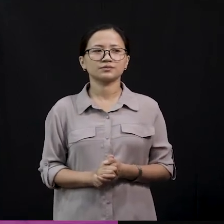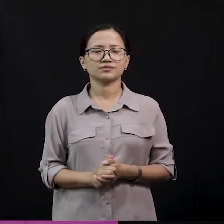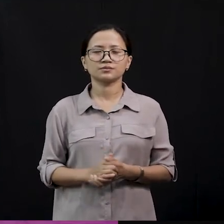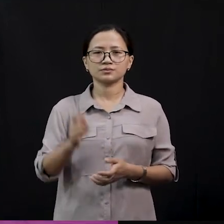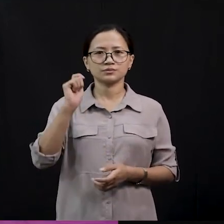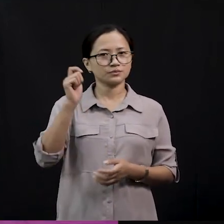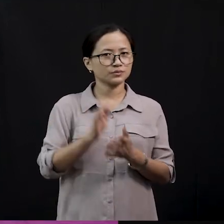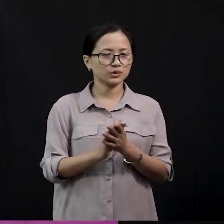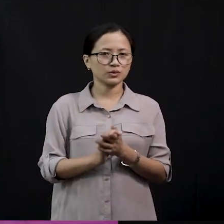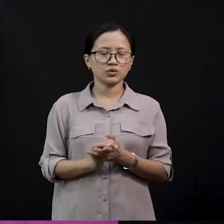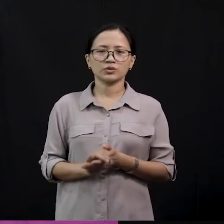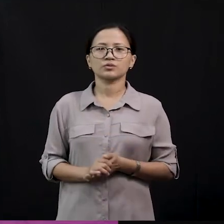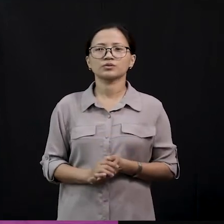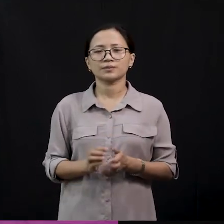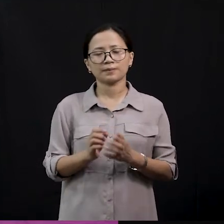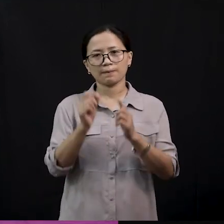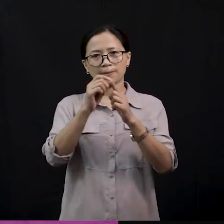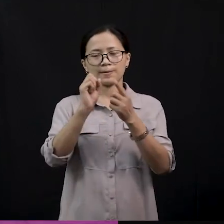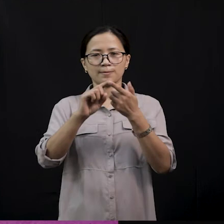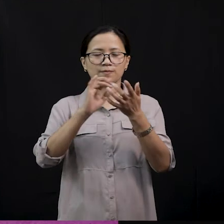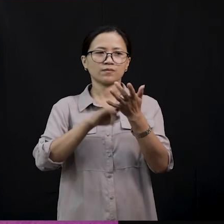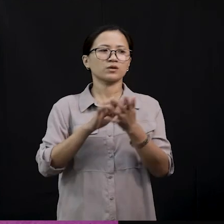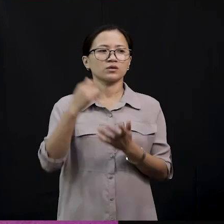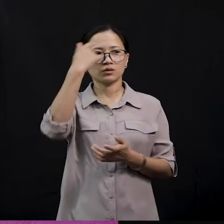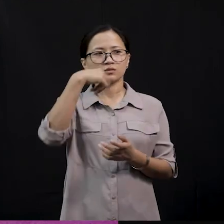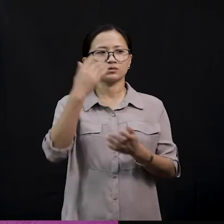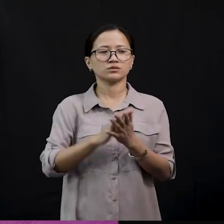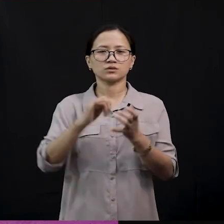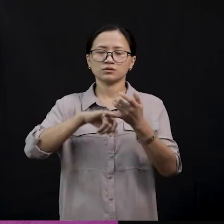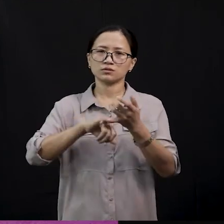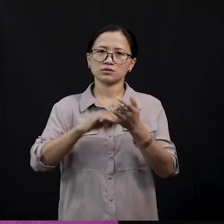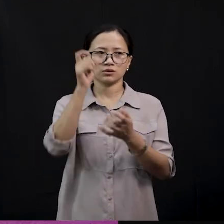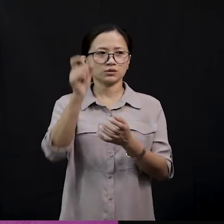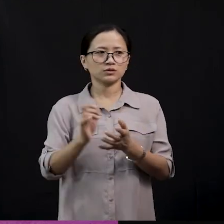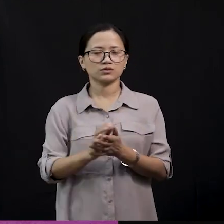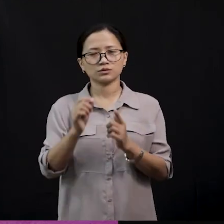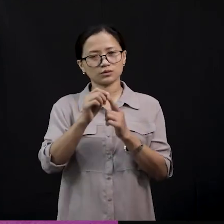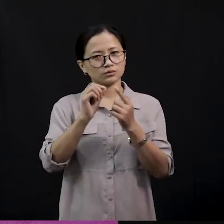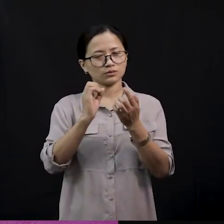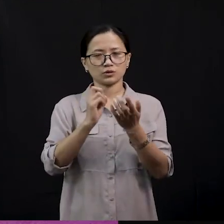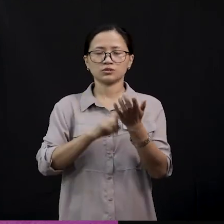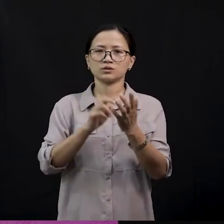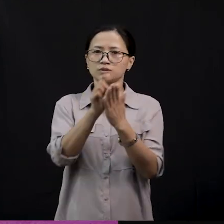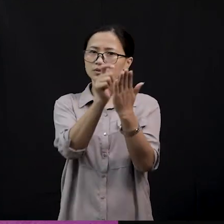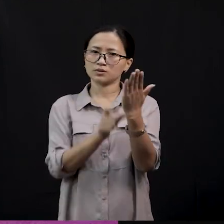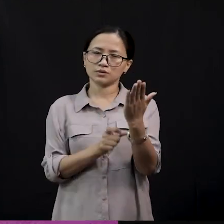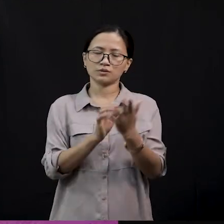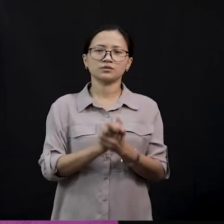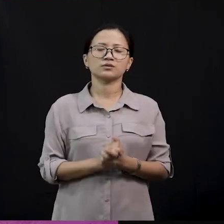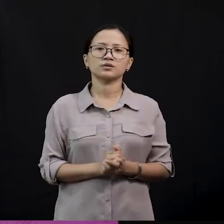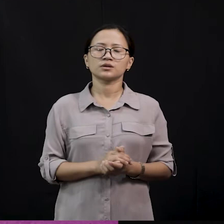Now let's work with the poem here. Who is the speaker in the poem? I'm sure you know now. The speaker in the poem is